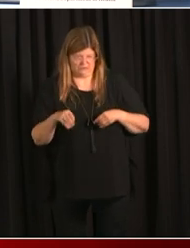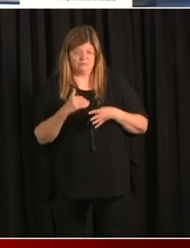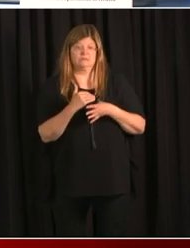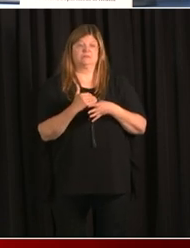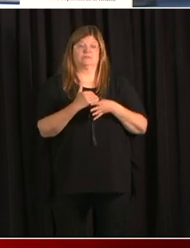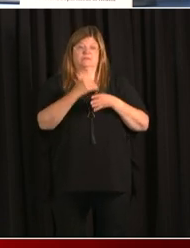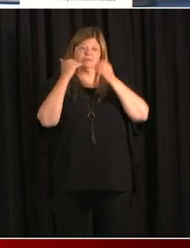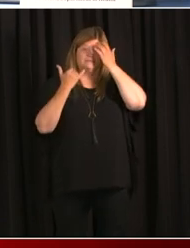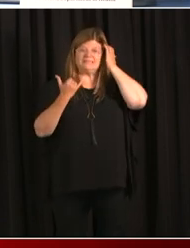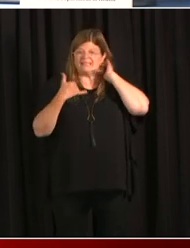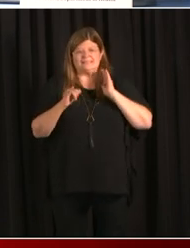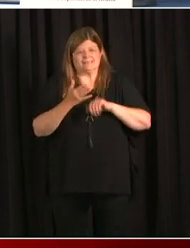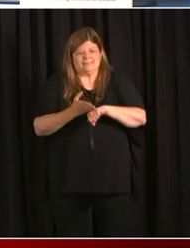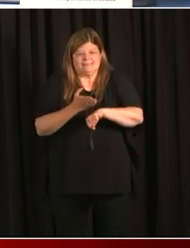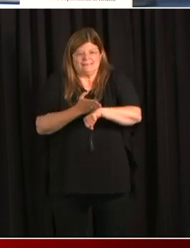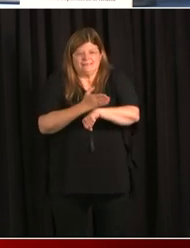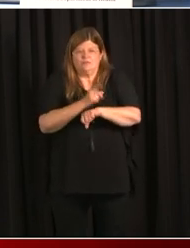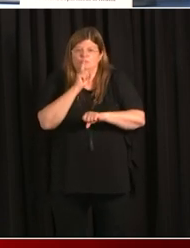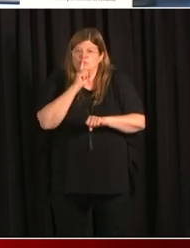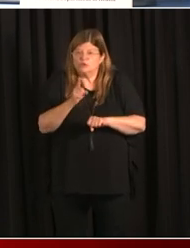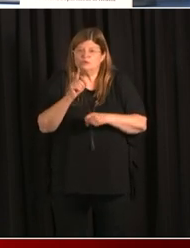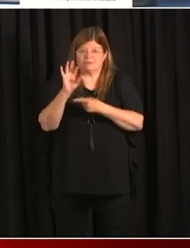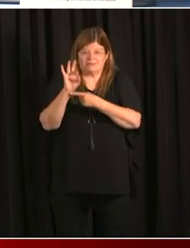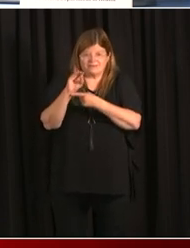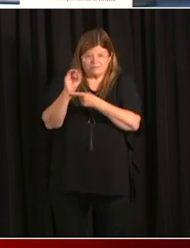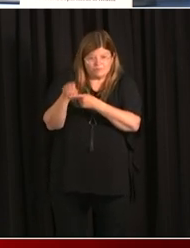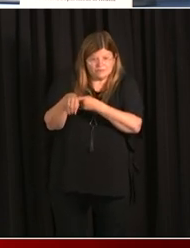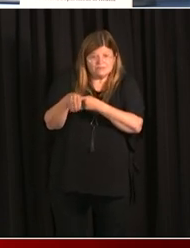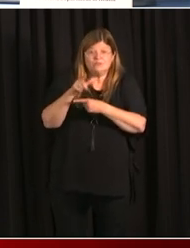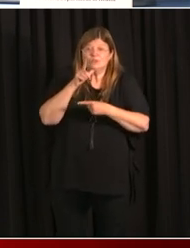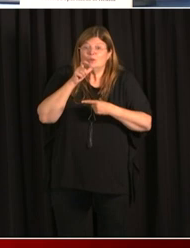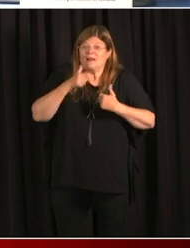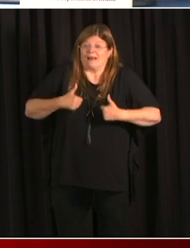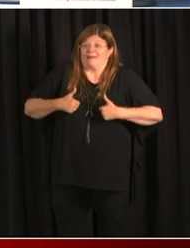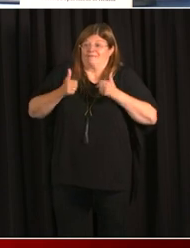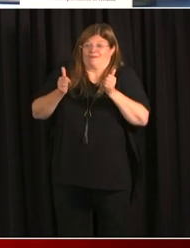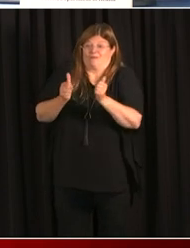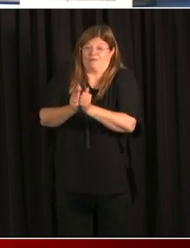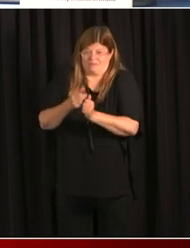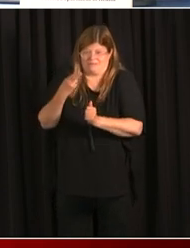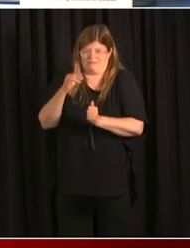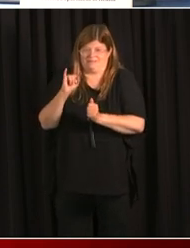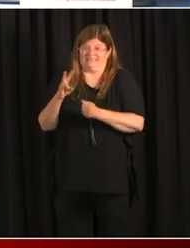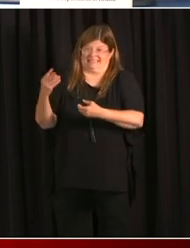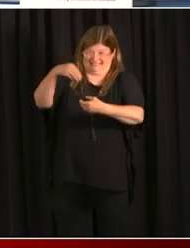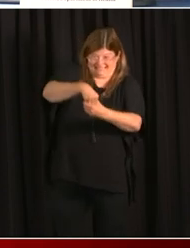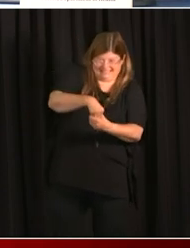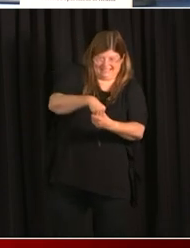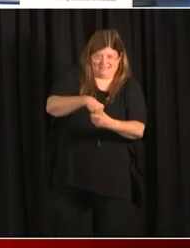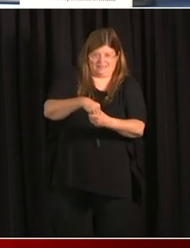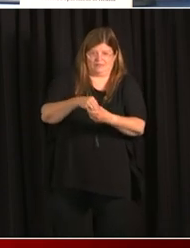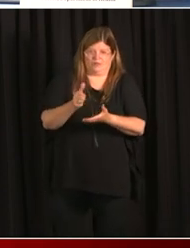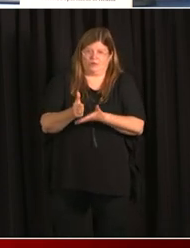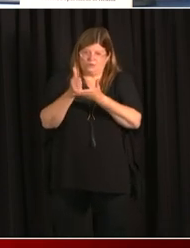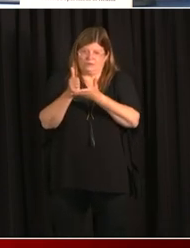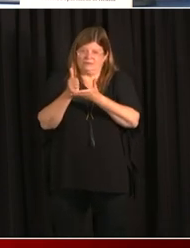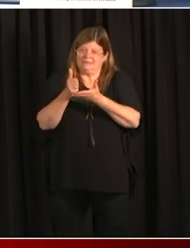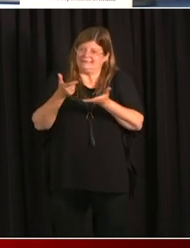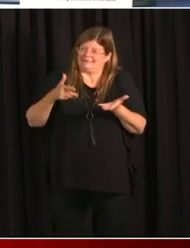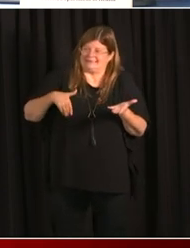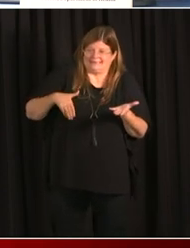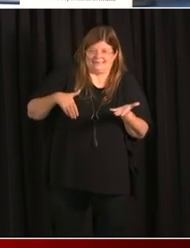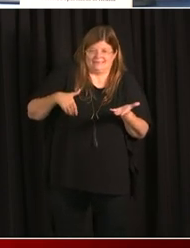in ensuring that 90% of district residents who are living with HIV are in treatment. 90% of district residents living